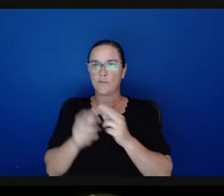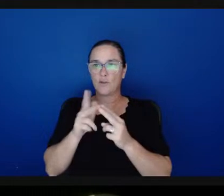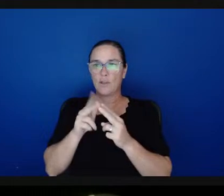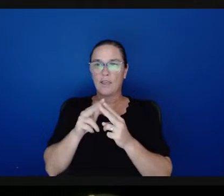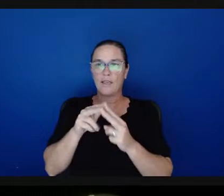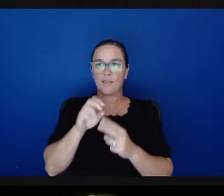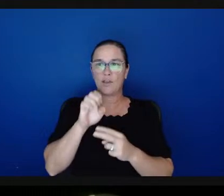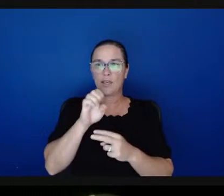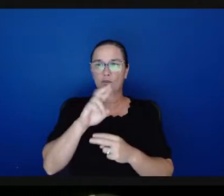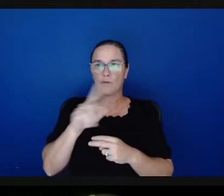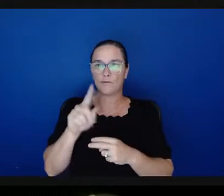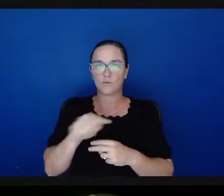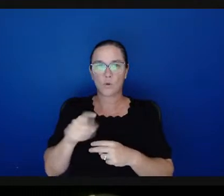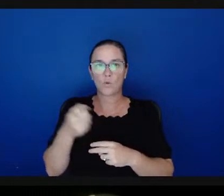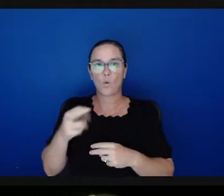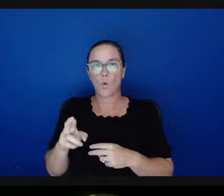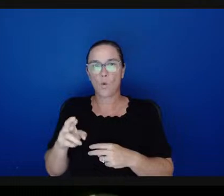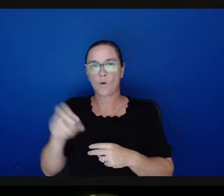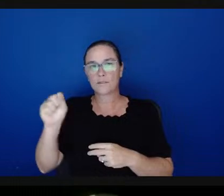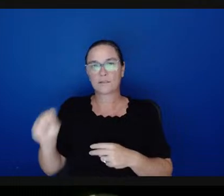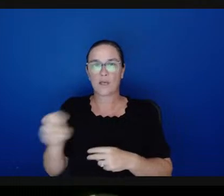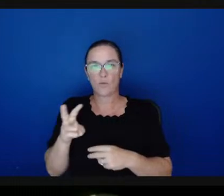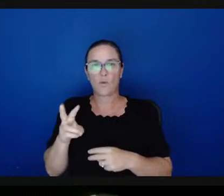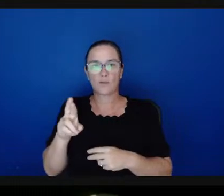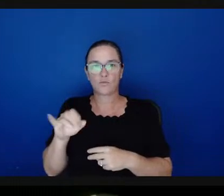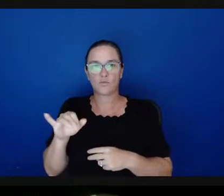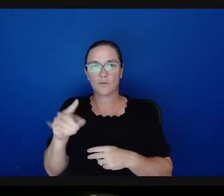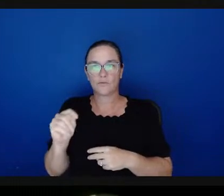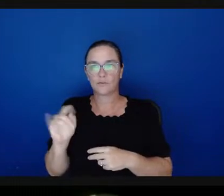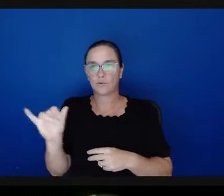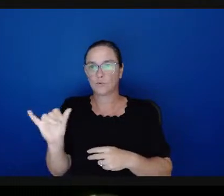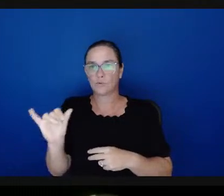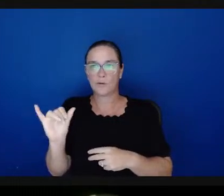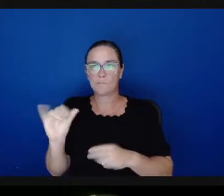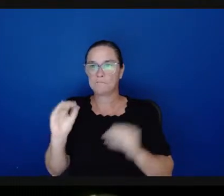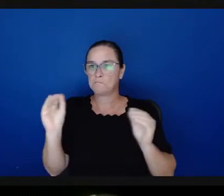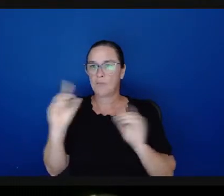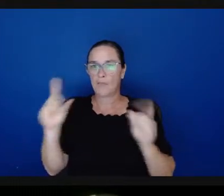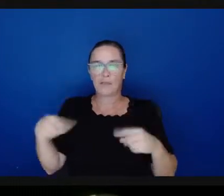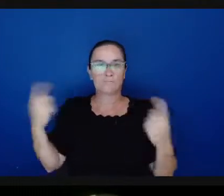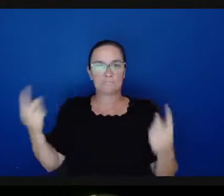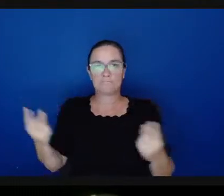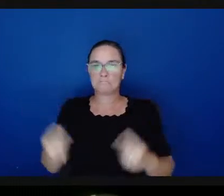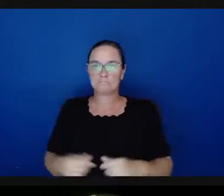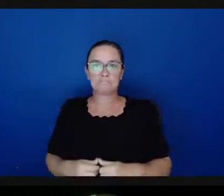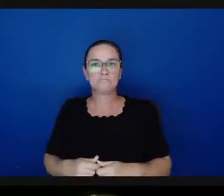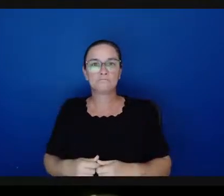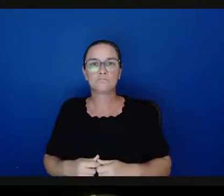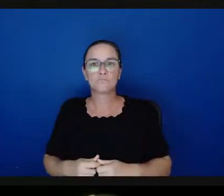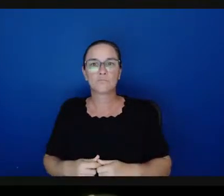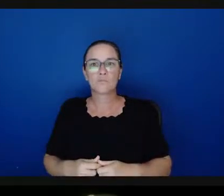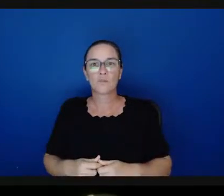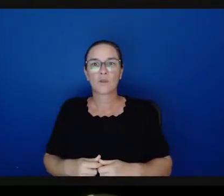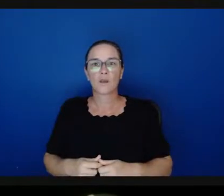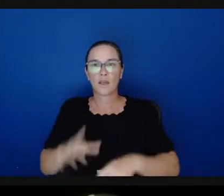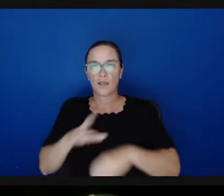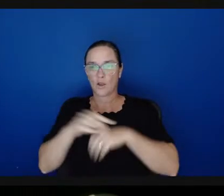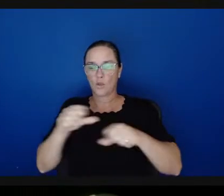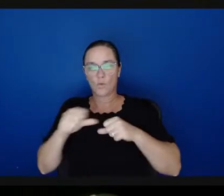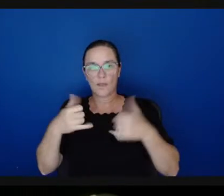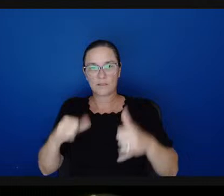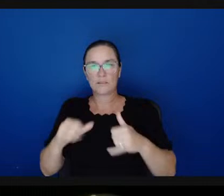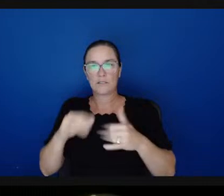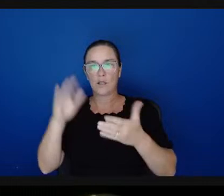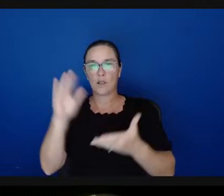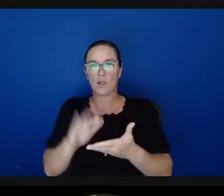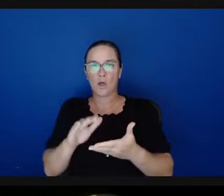or the Southwest Rift. That hasn't changed since about a week before this eruption began. Seismicity is still low there, deformation is still